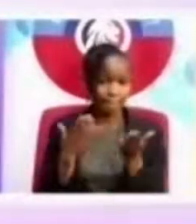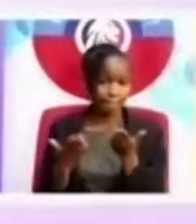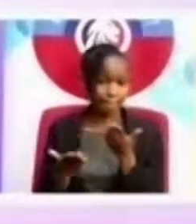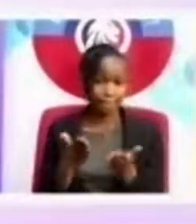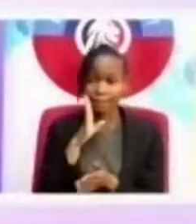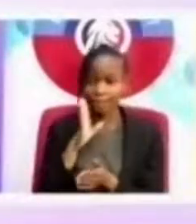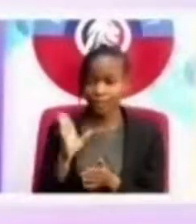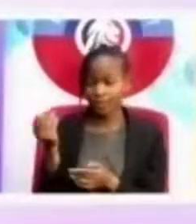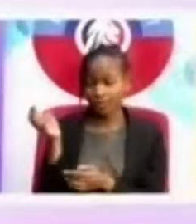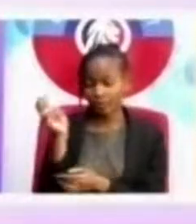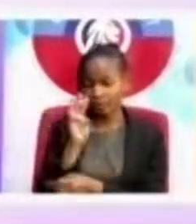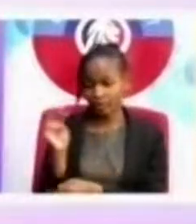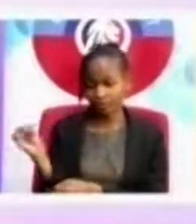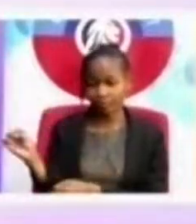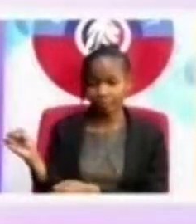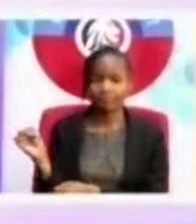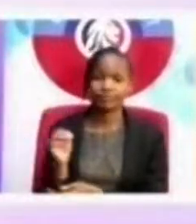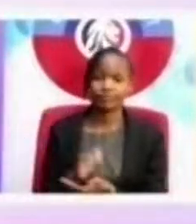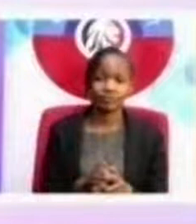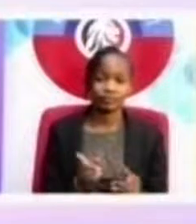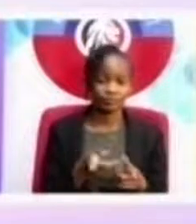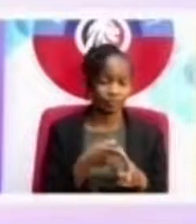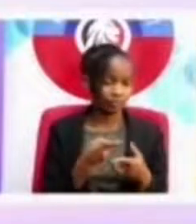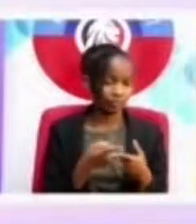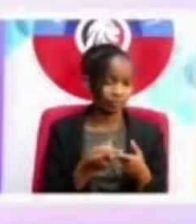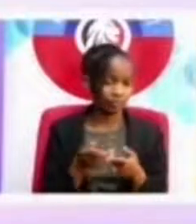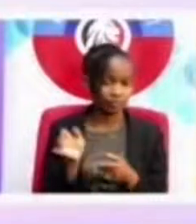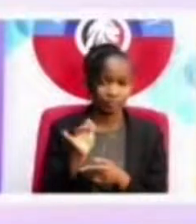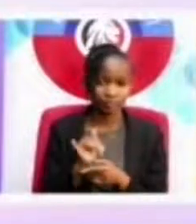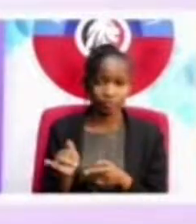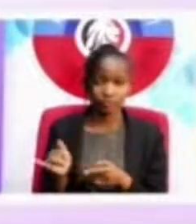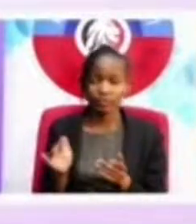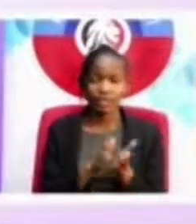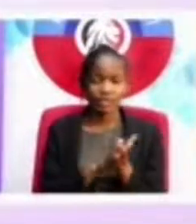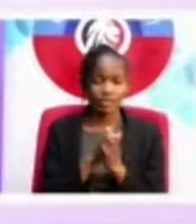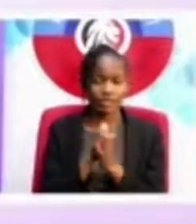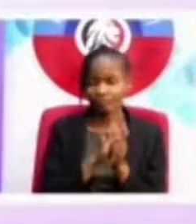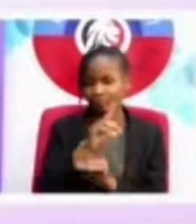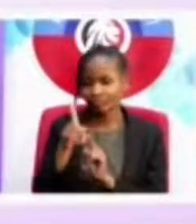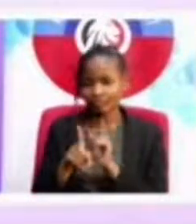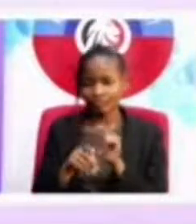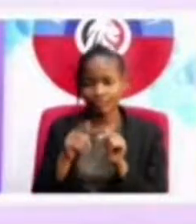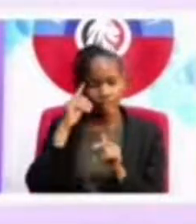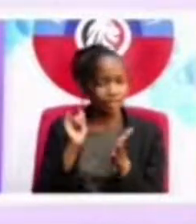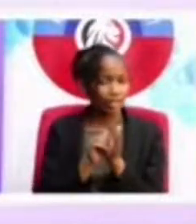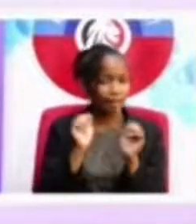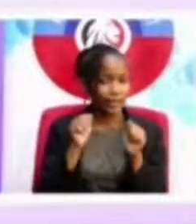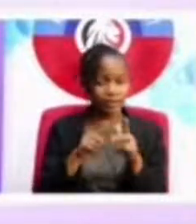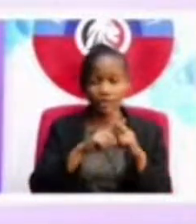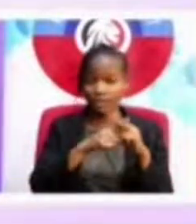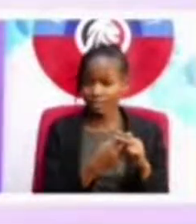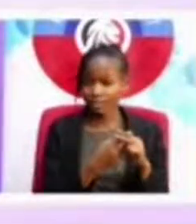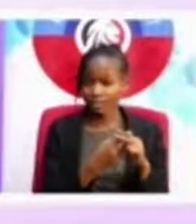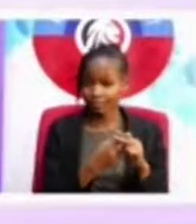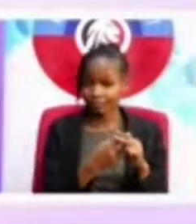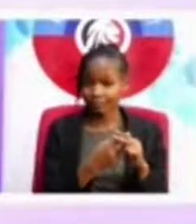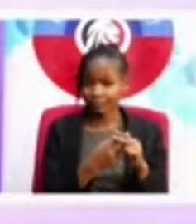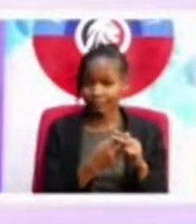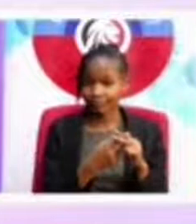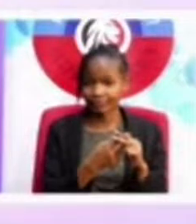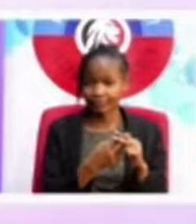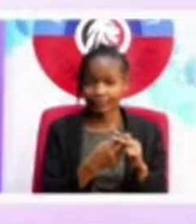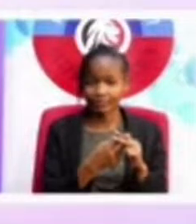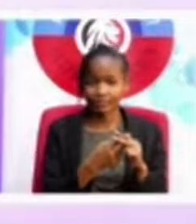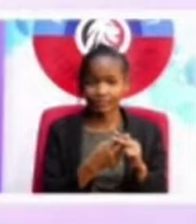directed to them, and they are some interesting ones. So I think we can begin with, let me begin with you